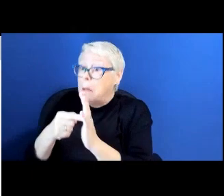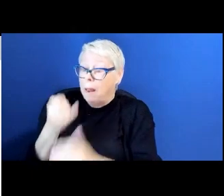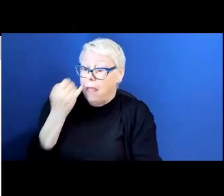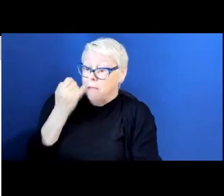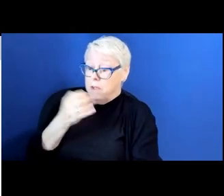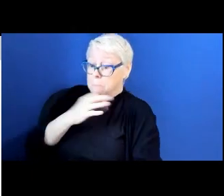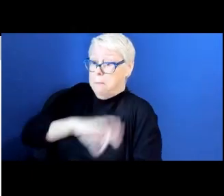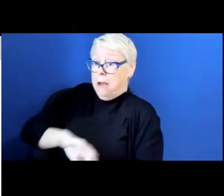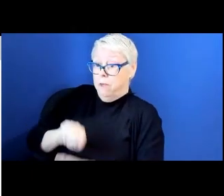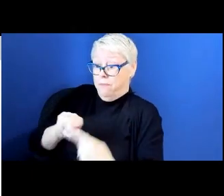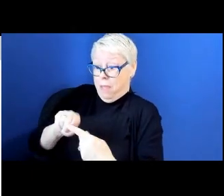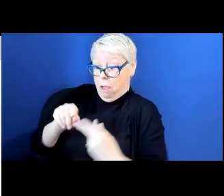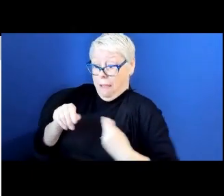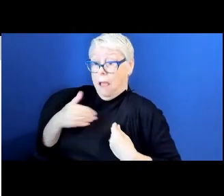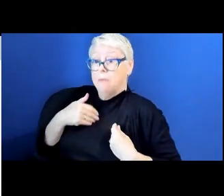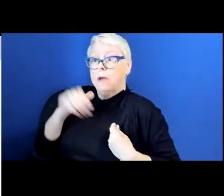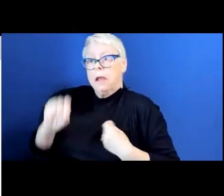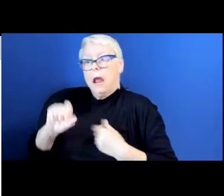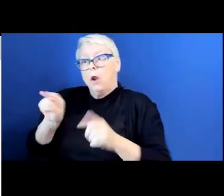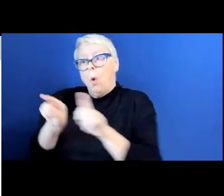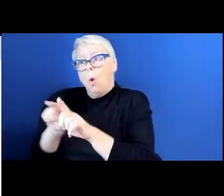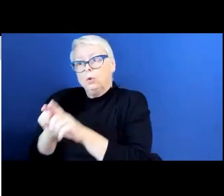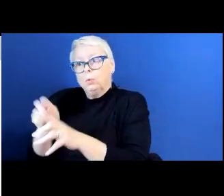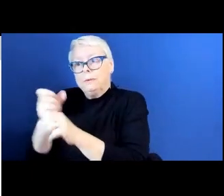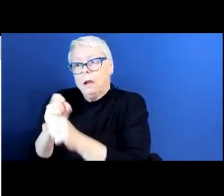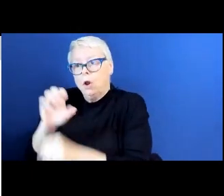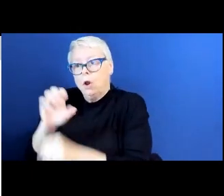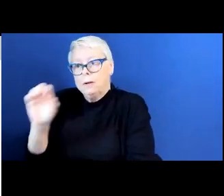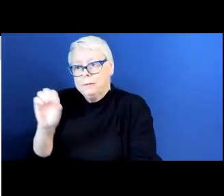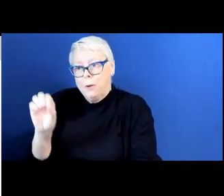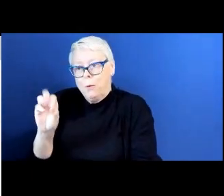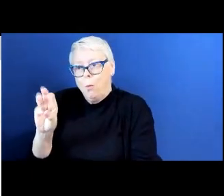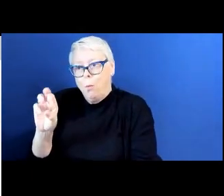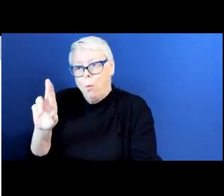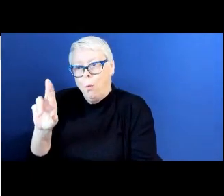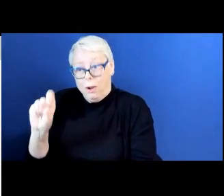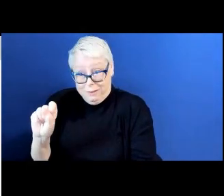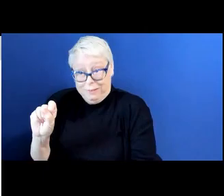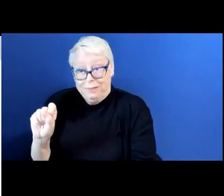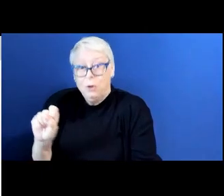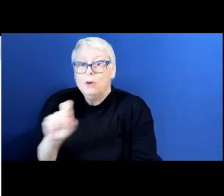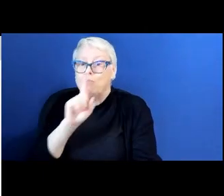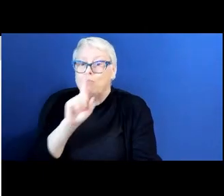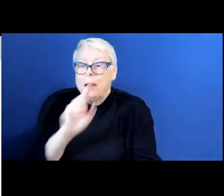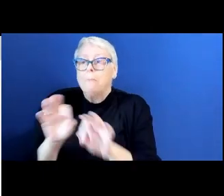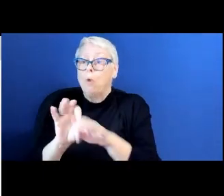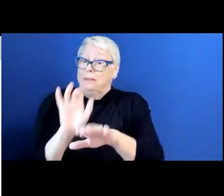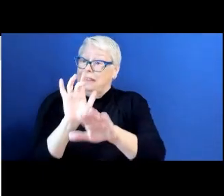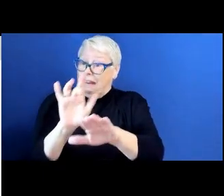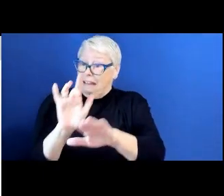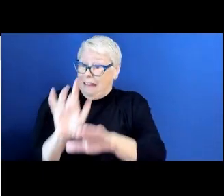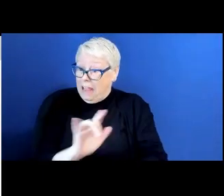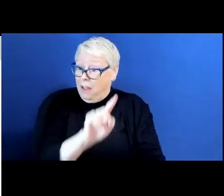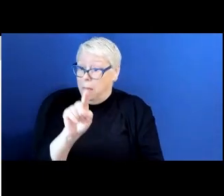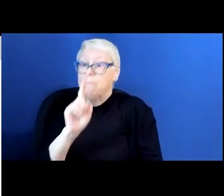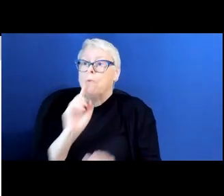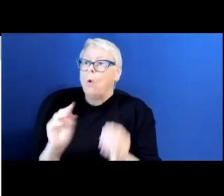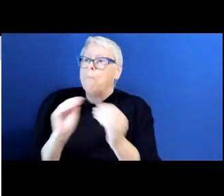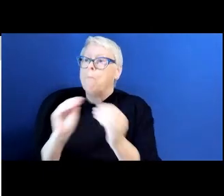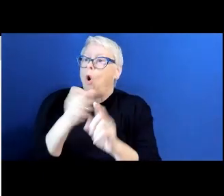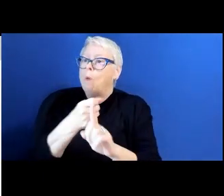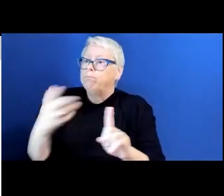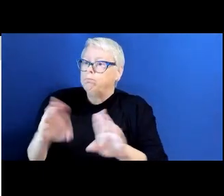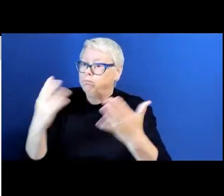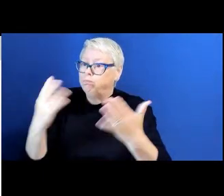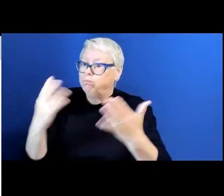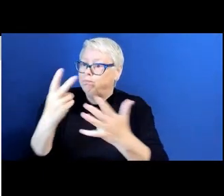You can view this by clicking on already receiving benefits to see more. But here in this specific tiles, starting point,